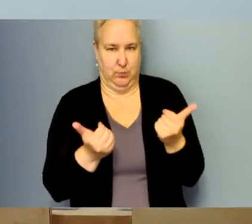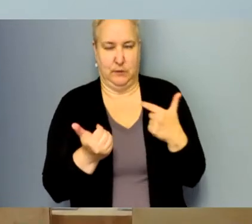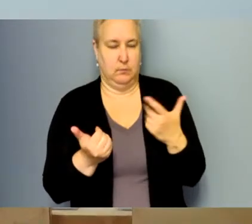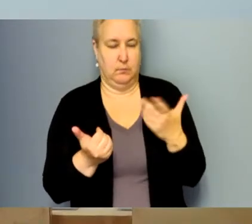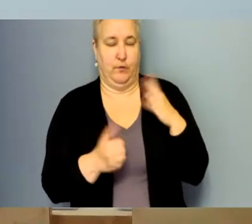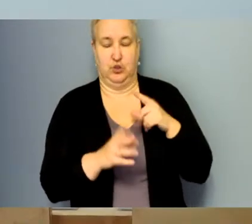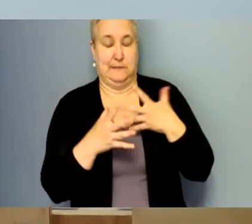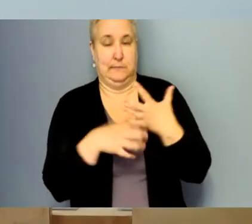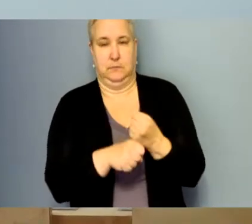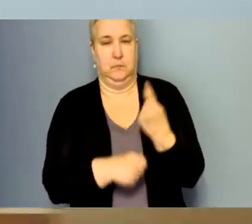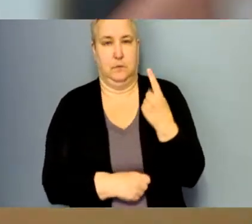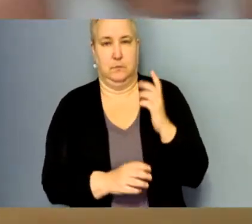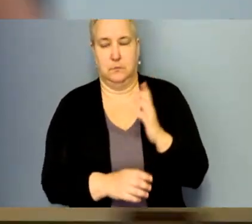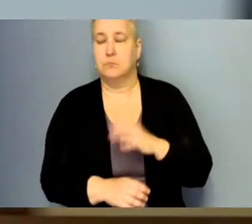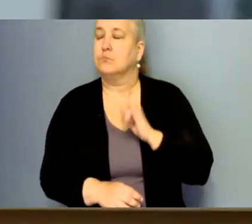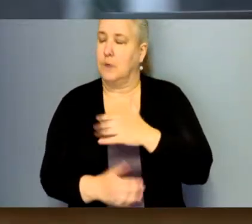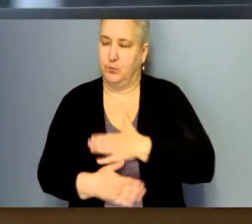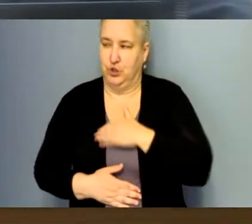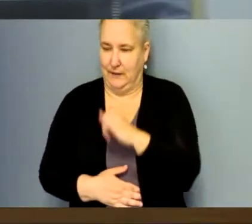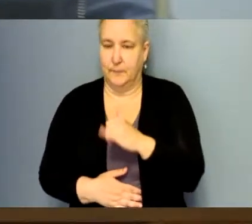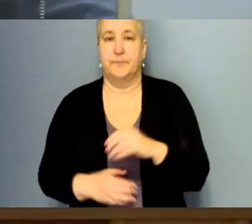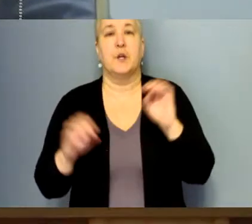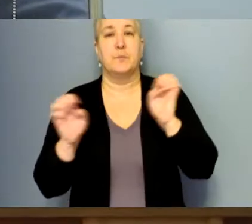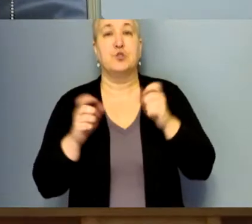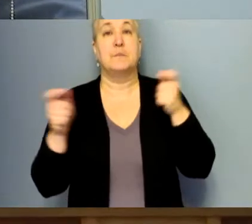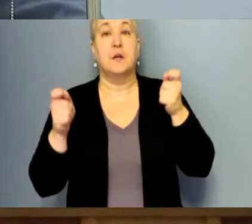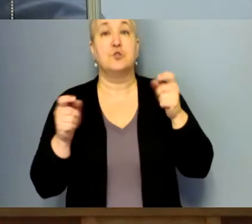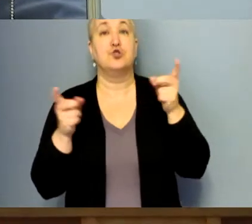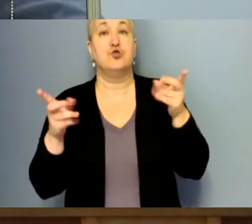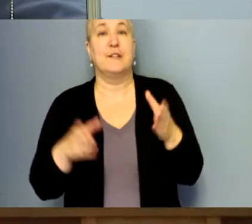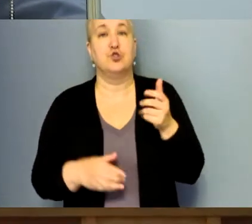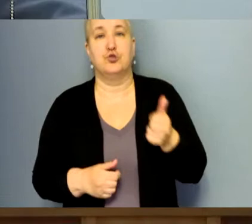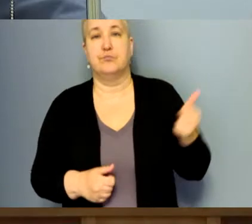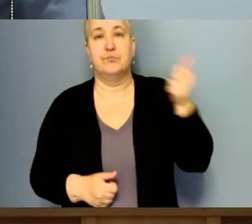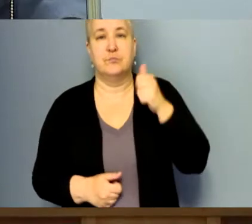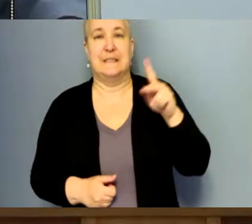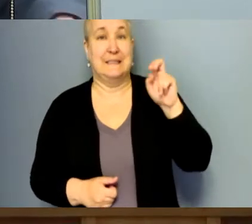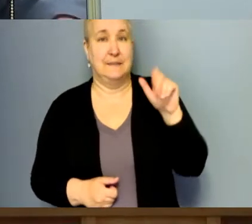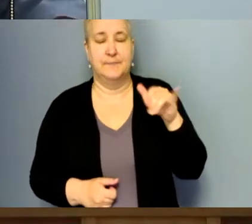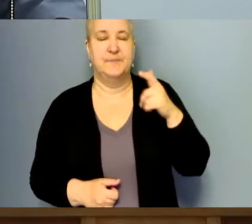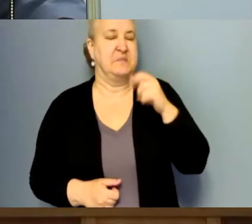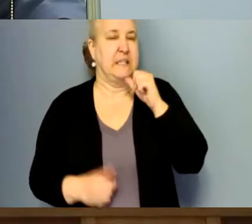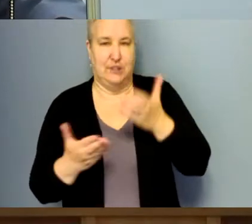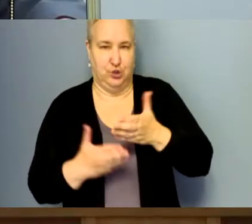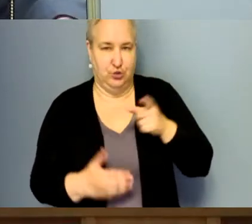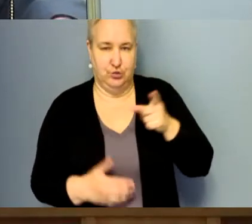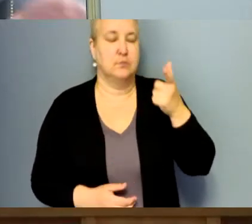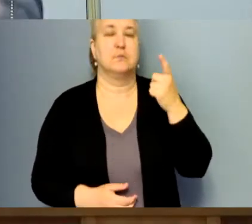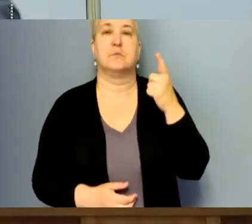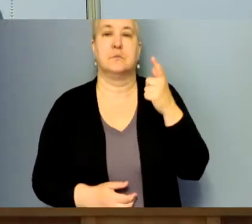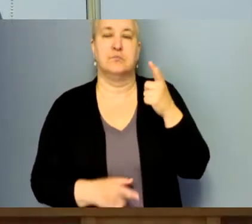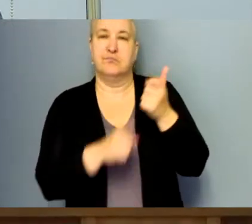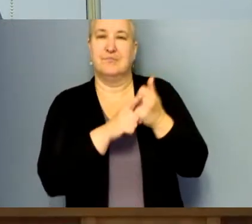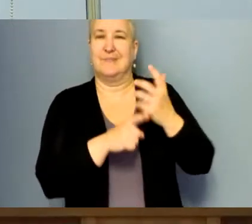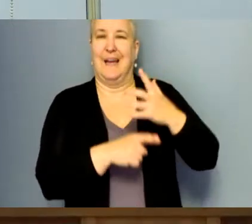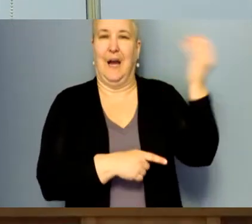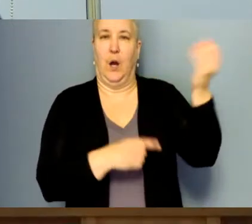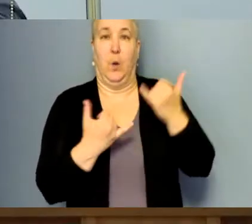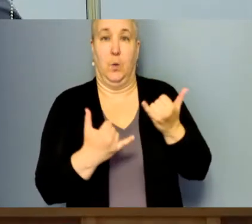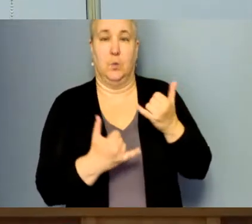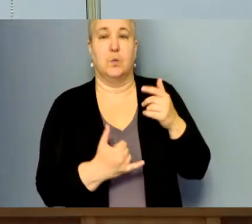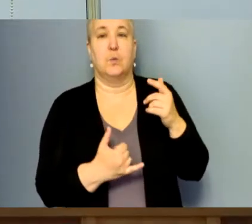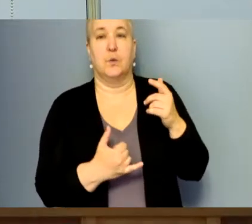that. Emergency Management Director, Ms. Kenny's not here. She's actually out right now